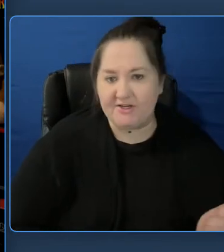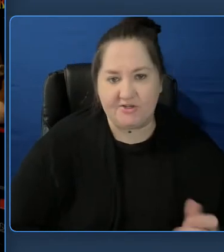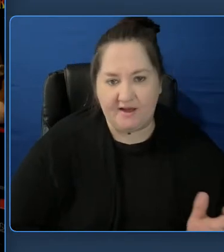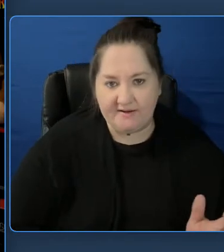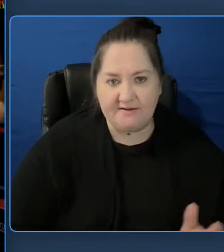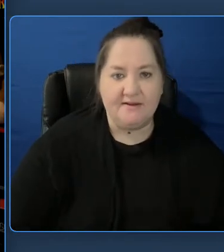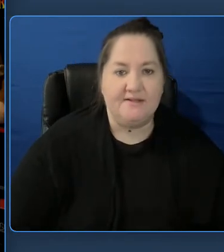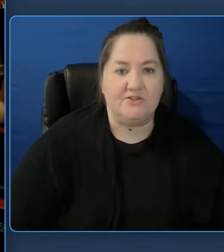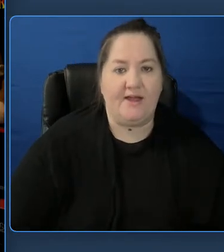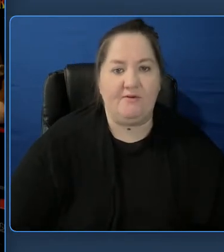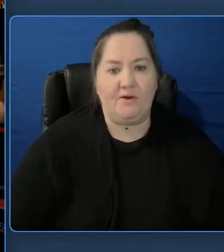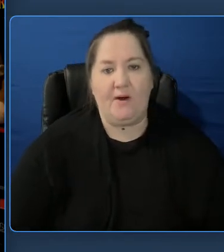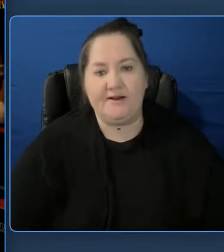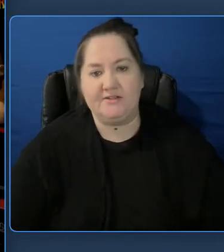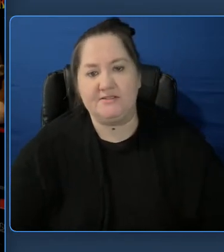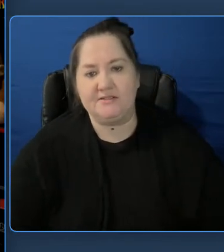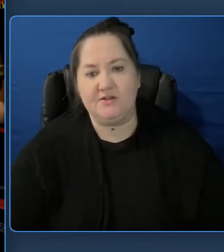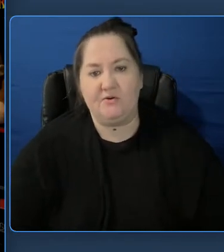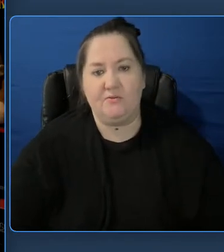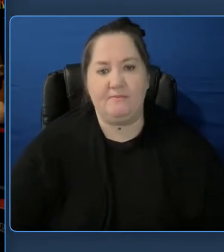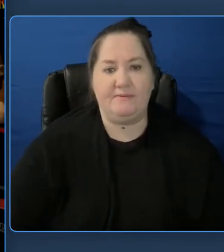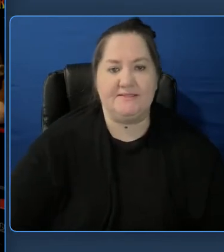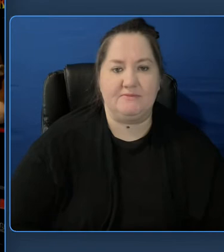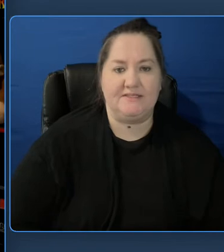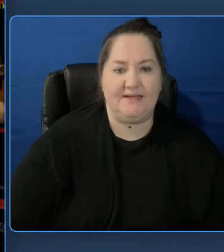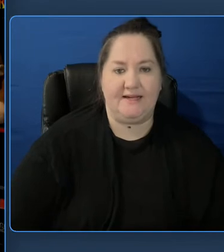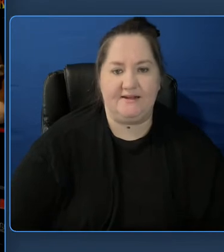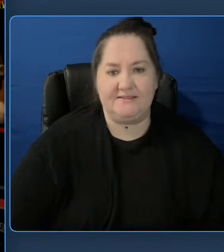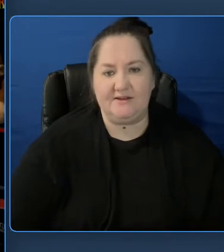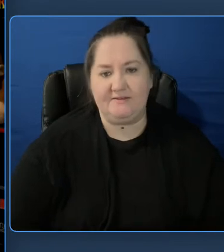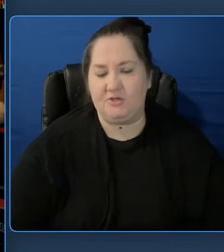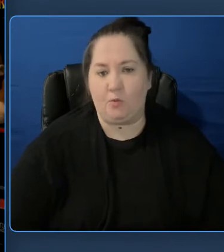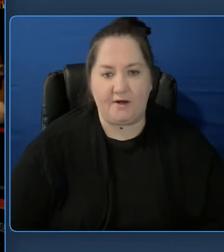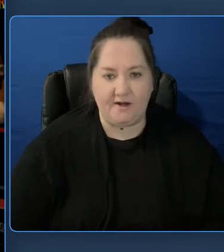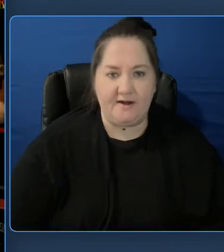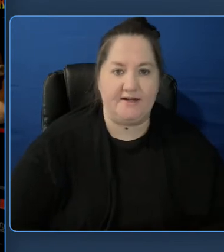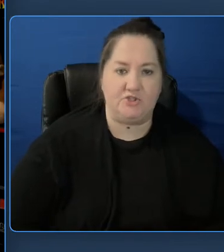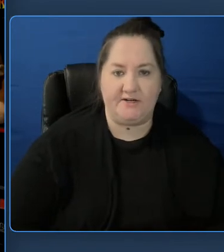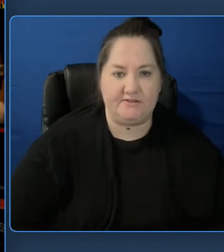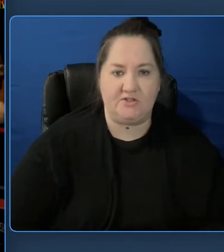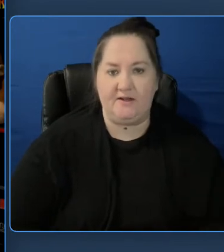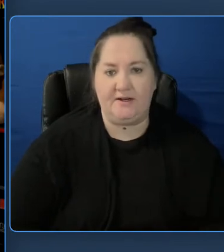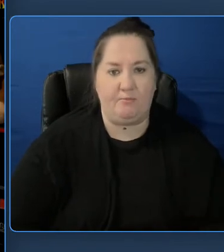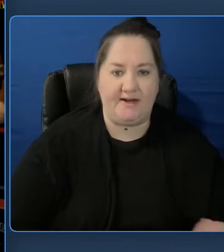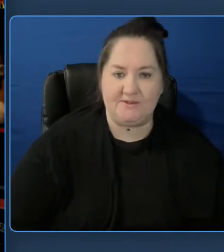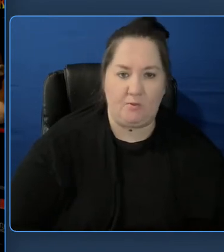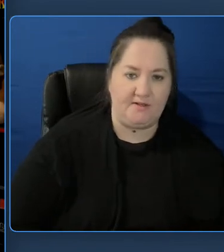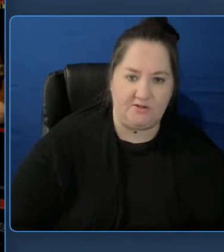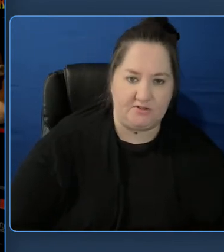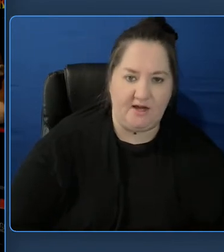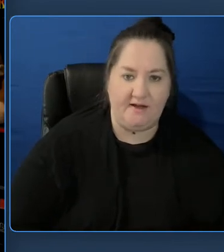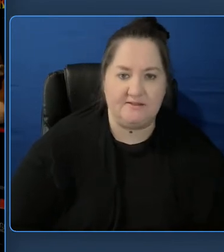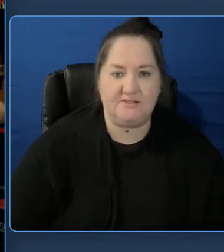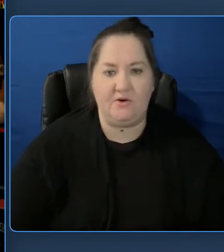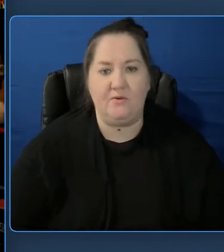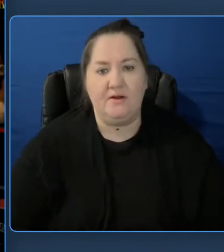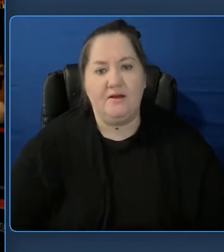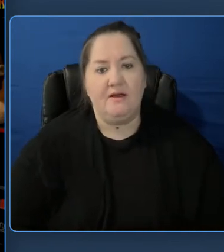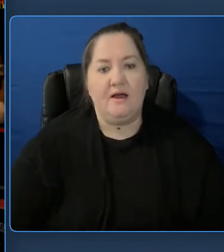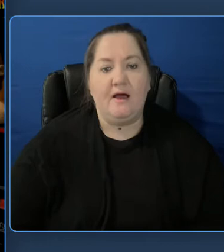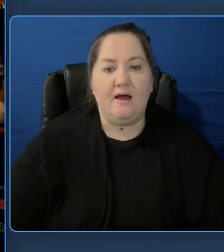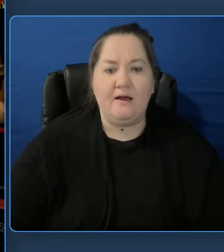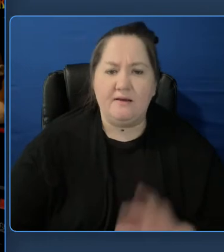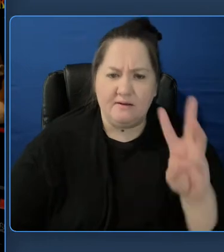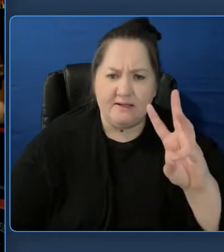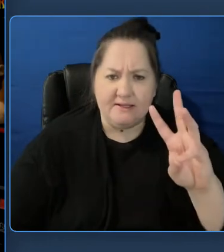you break it, you're done. So that requires, you know, maybe something to get installed. If you're working on it, you're trying to install it and it breaks somewhere, then you're done. So,